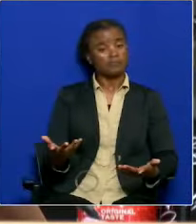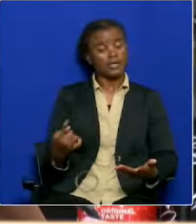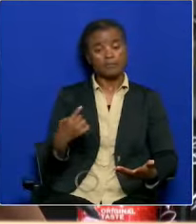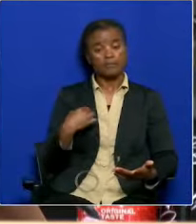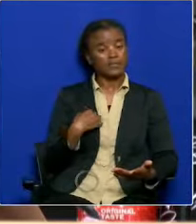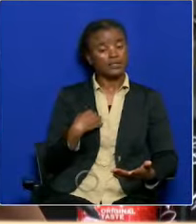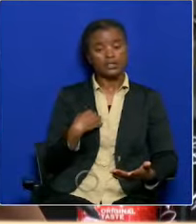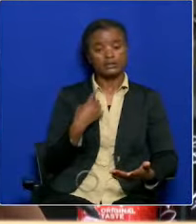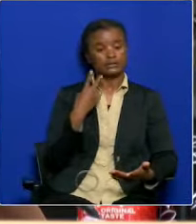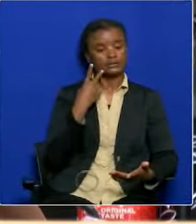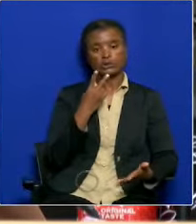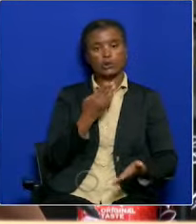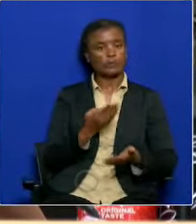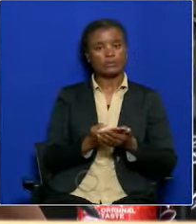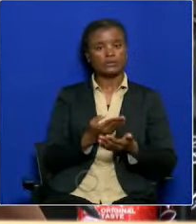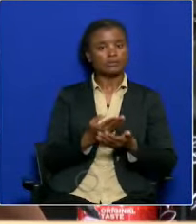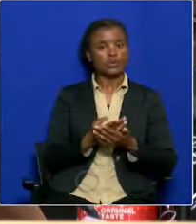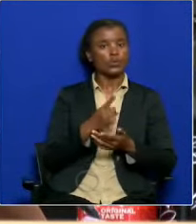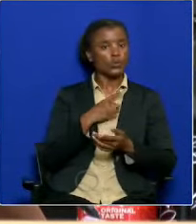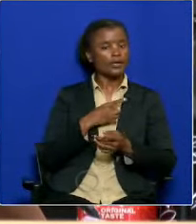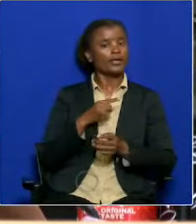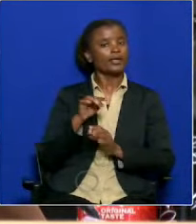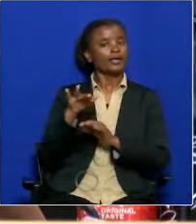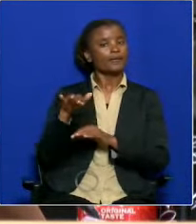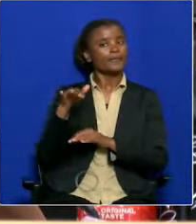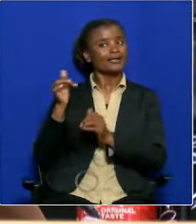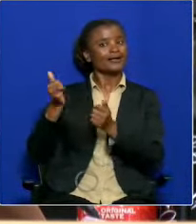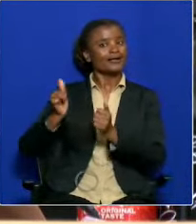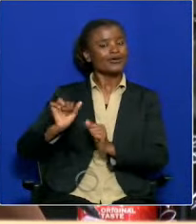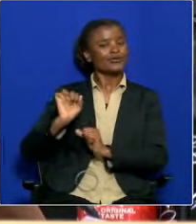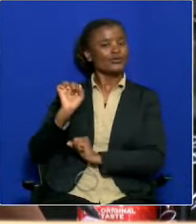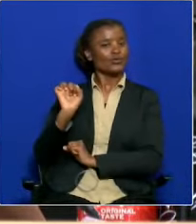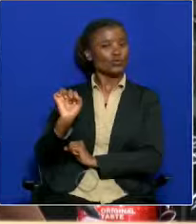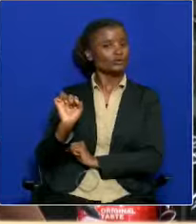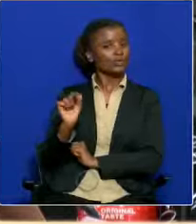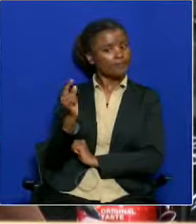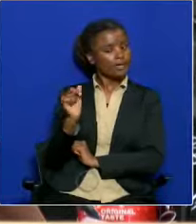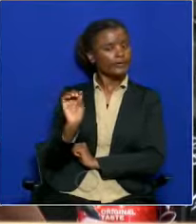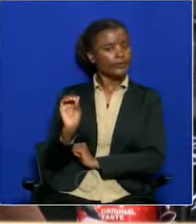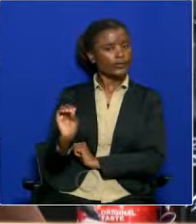had money to assist your son, you chose this option.